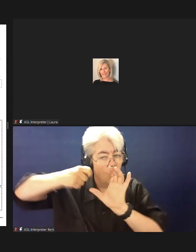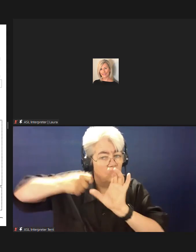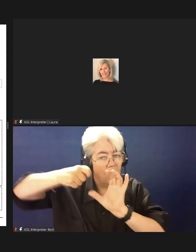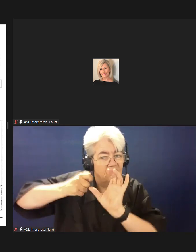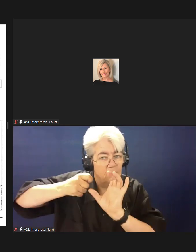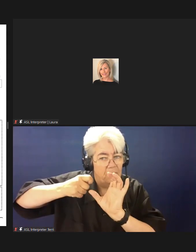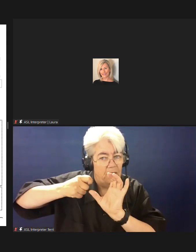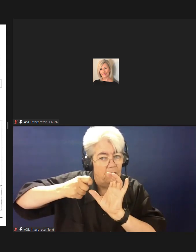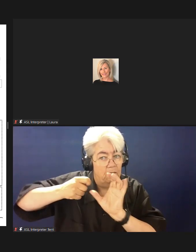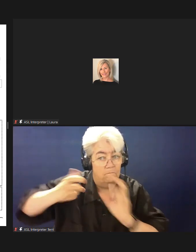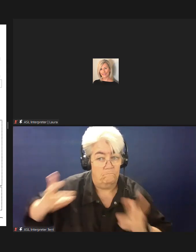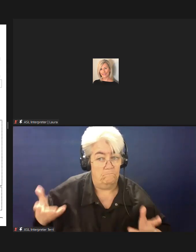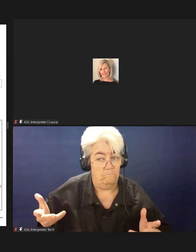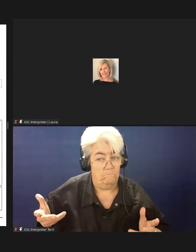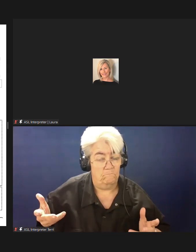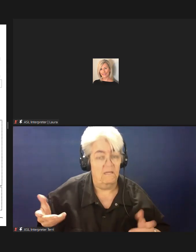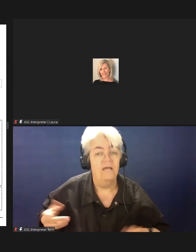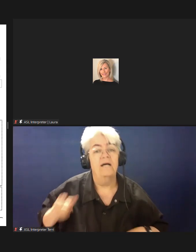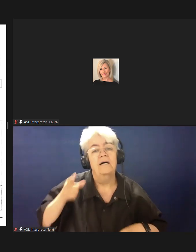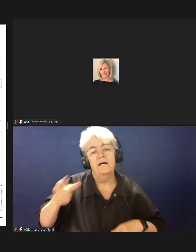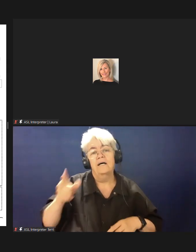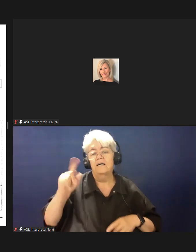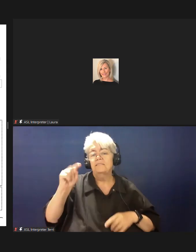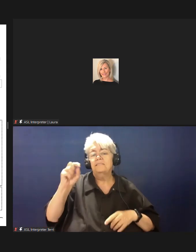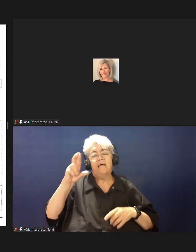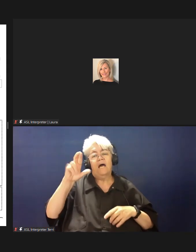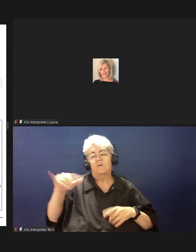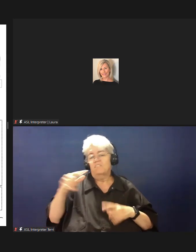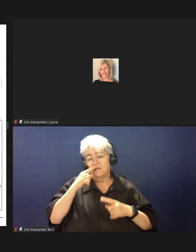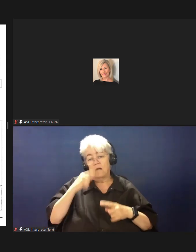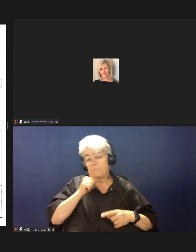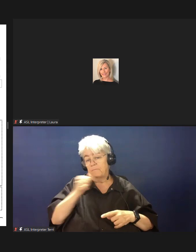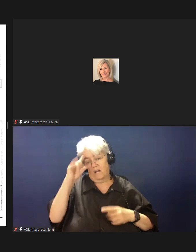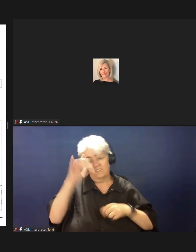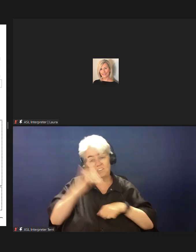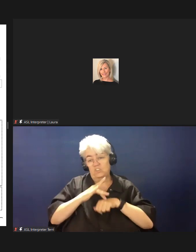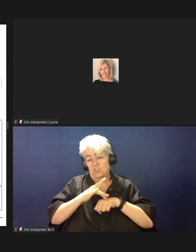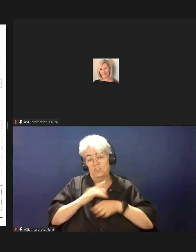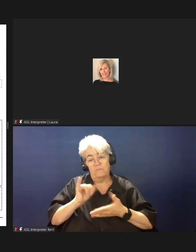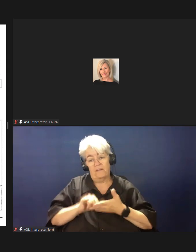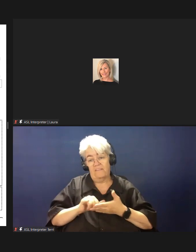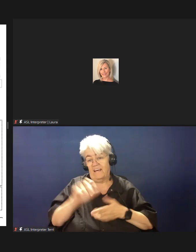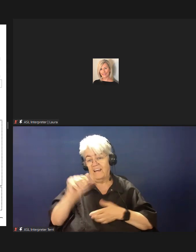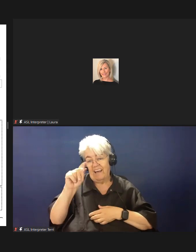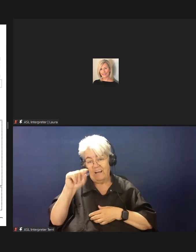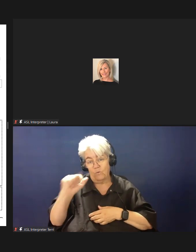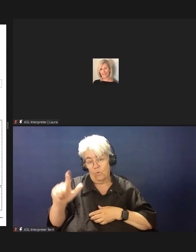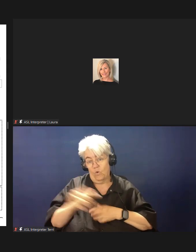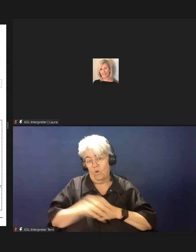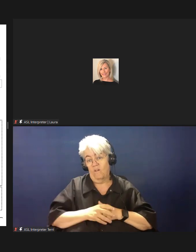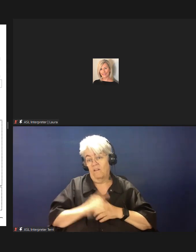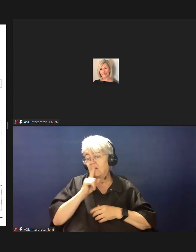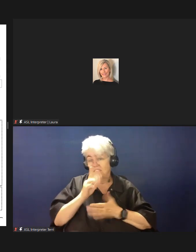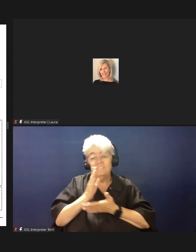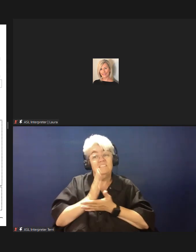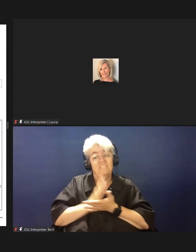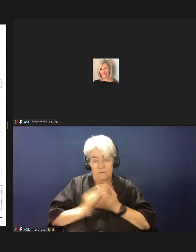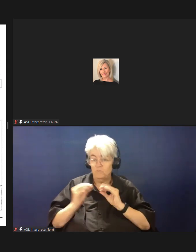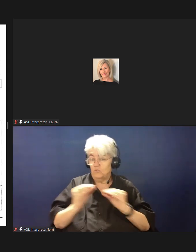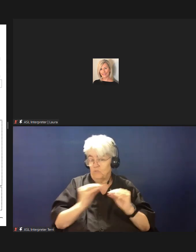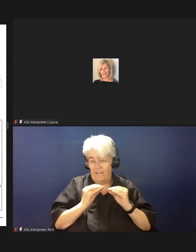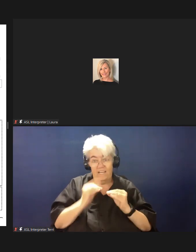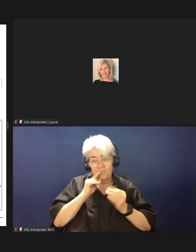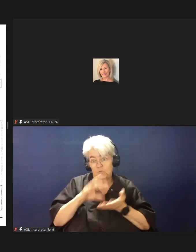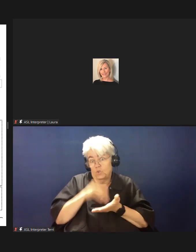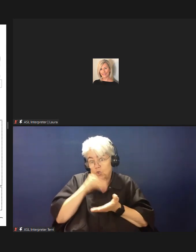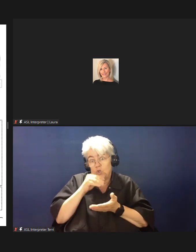Yeah, thank you. We're not concerned about that. There's actually training to be able to use